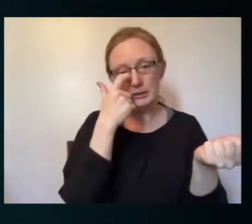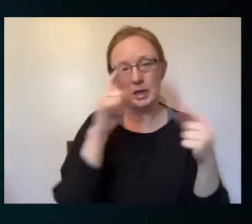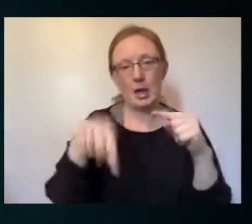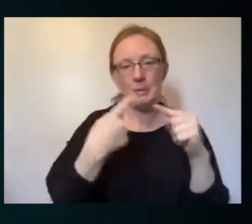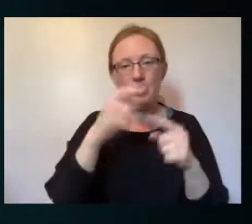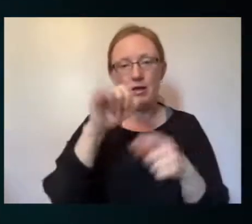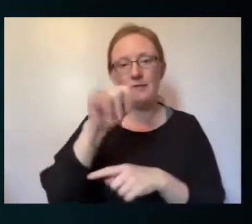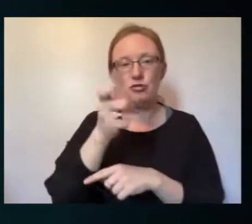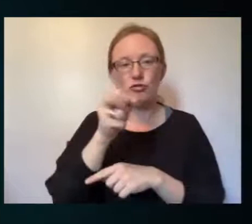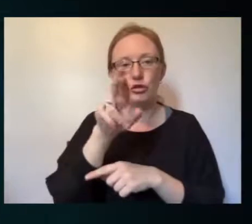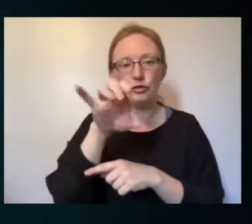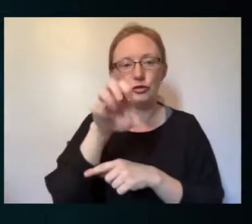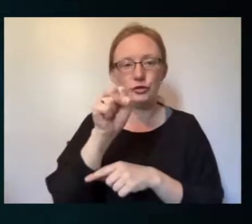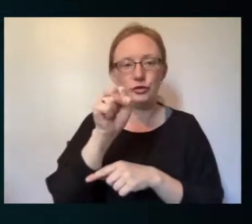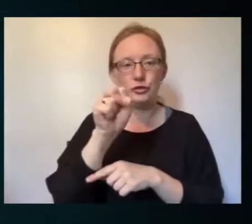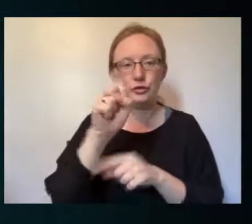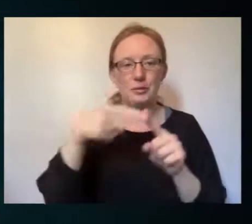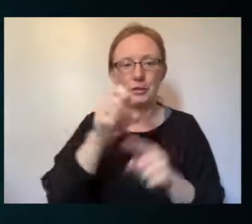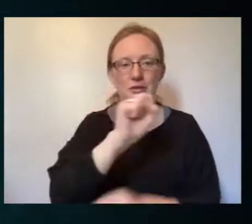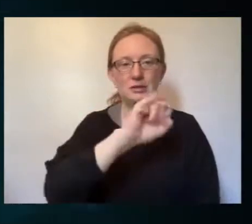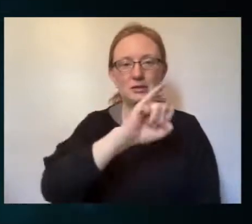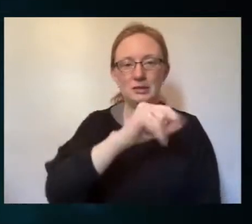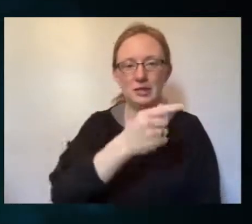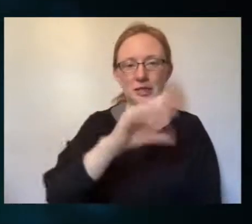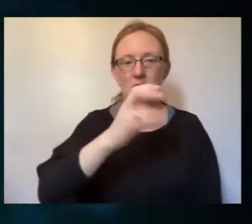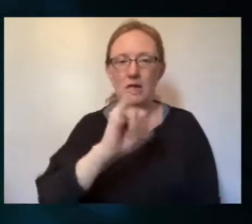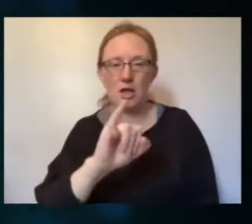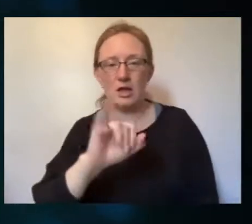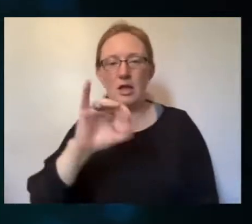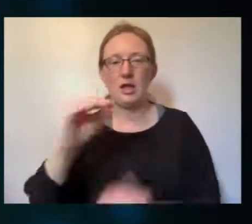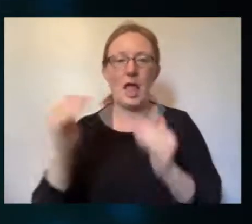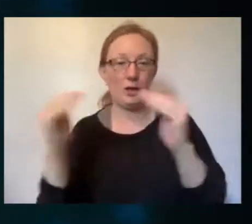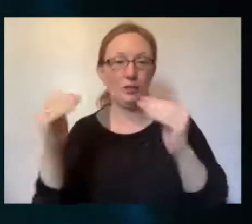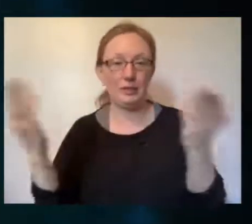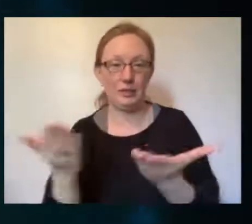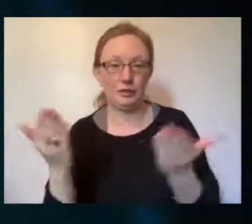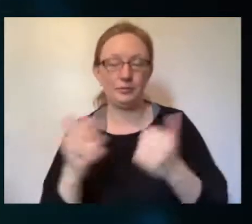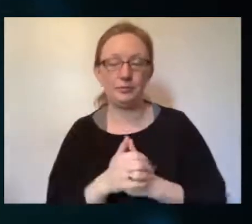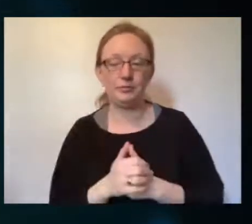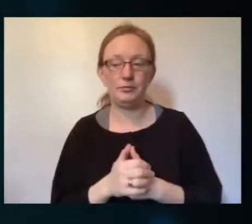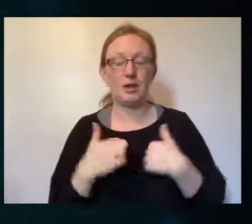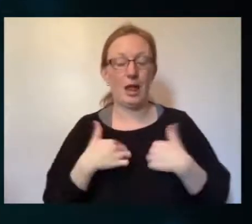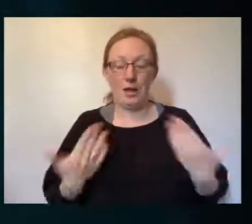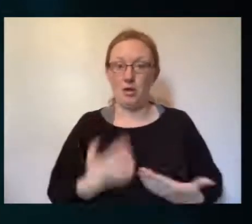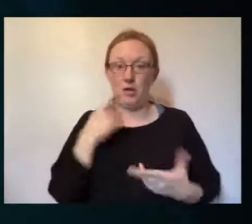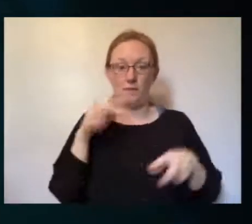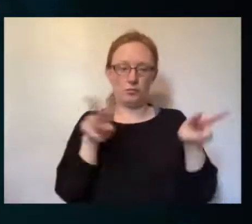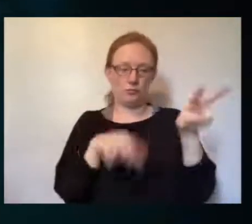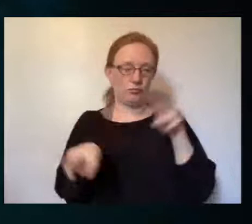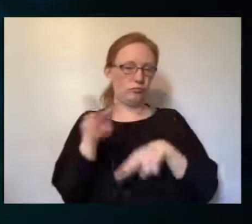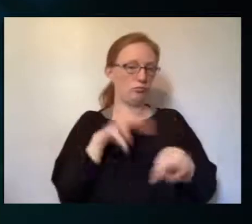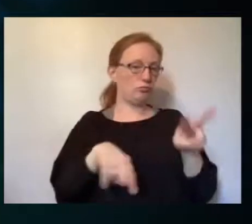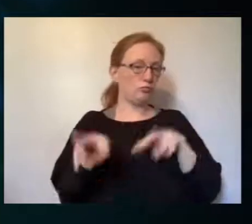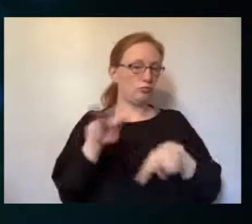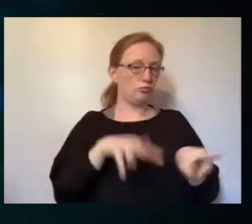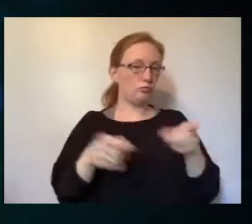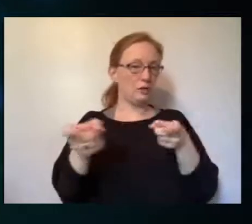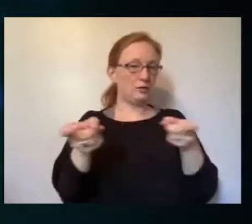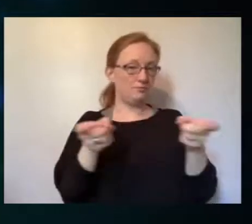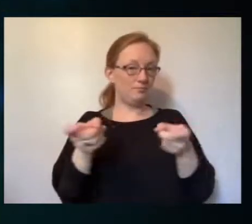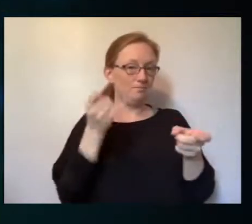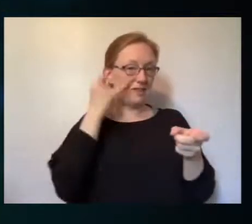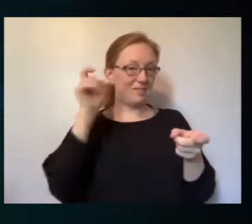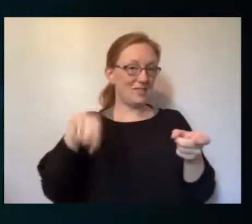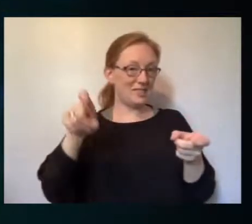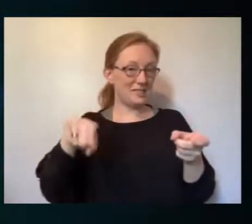of, SIGCHI and equity at SIGCHI. I'm here to keep us on track and facilitate as equitable a